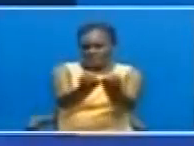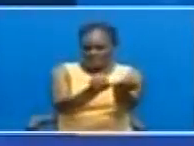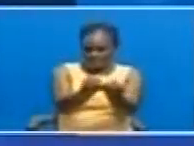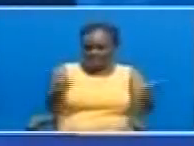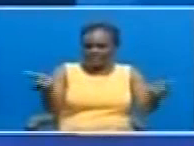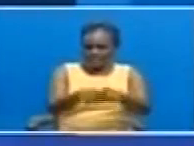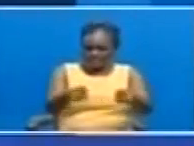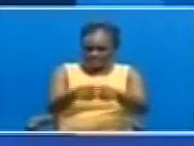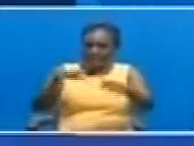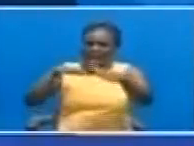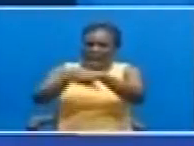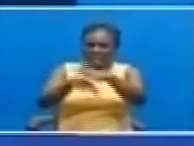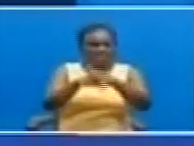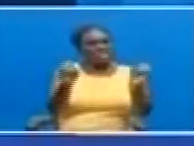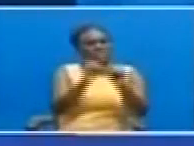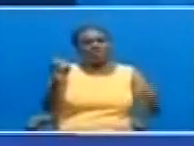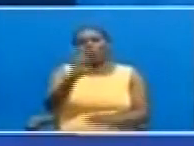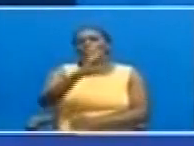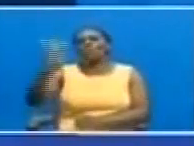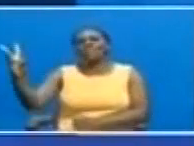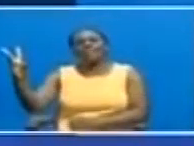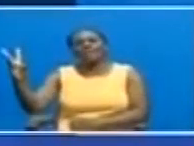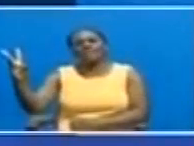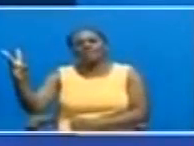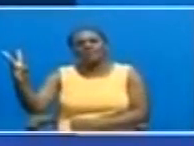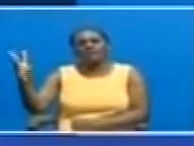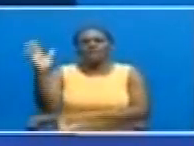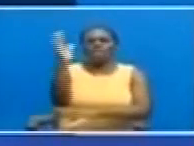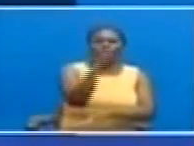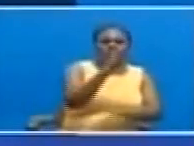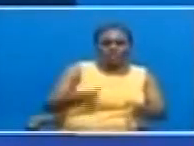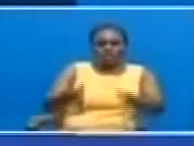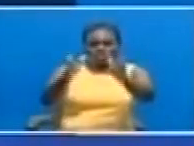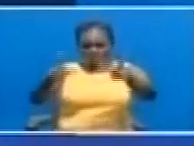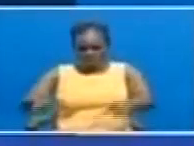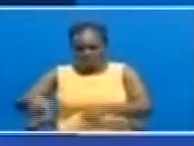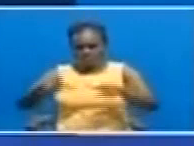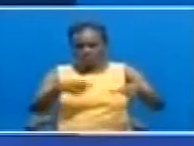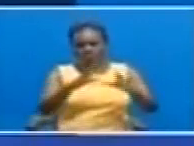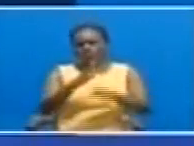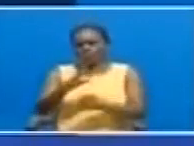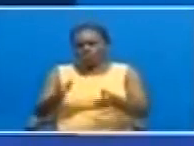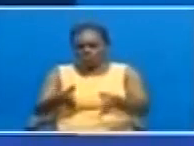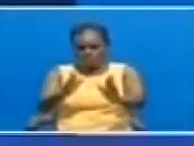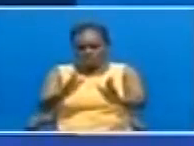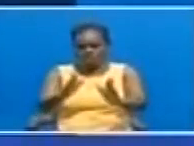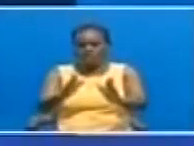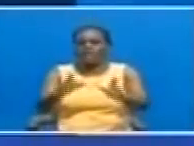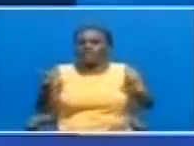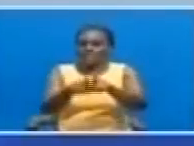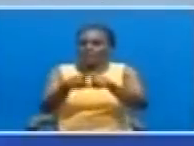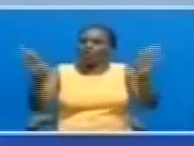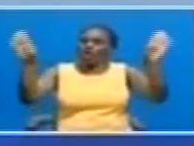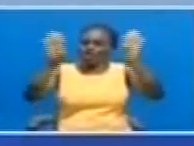there will be no access to Westlands from the CBD. Forest Road, Limuru Road and UN Road will also be closed all